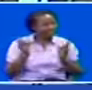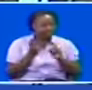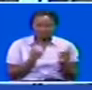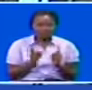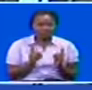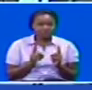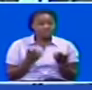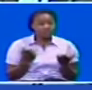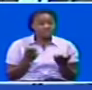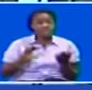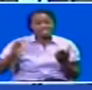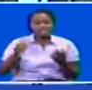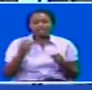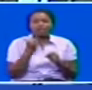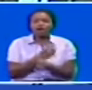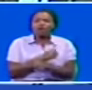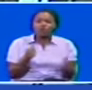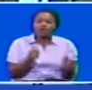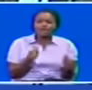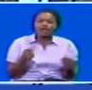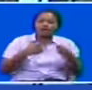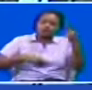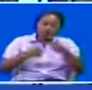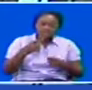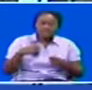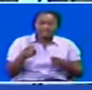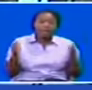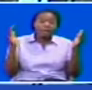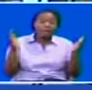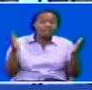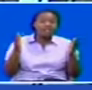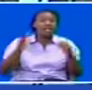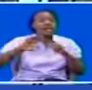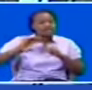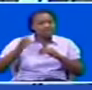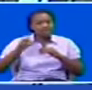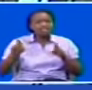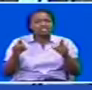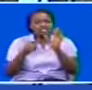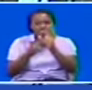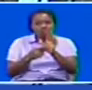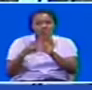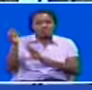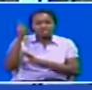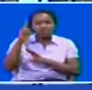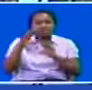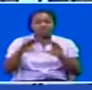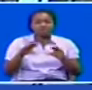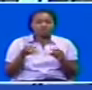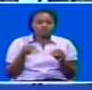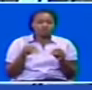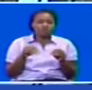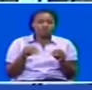county has done well, beating even other major counties as Nairobi in the adoption or the absorption